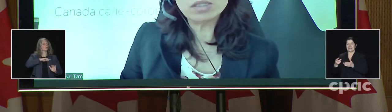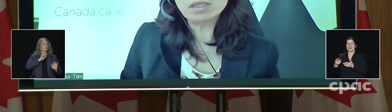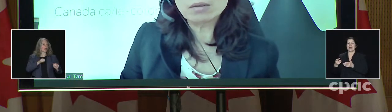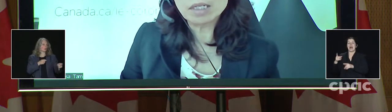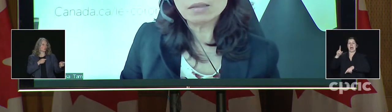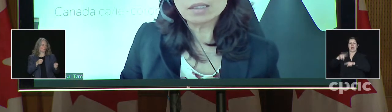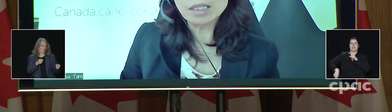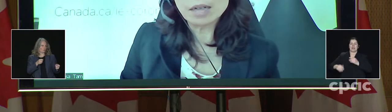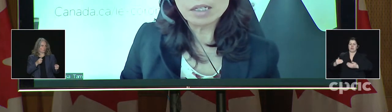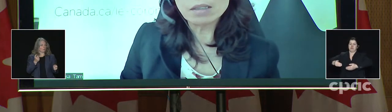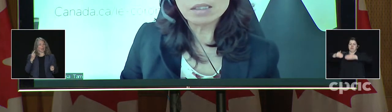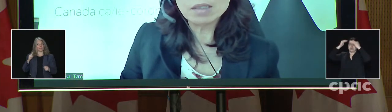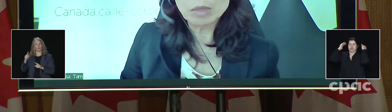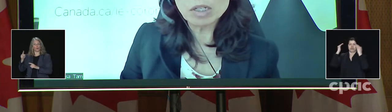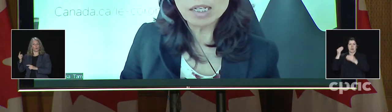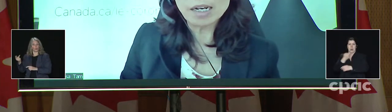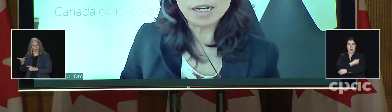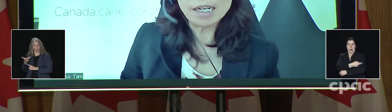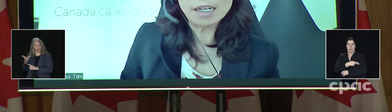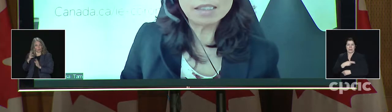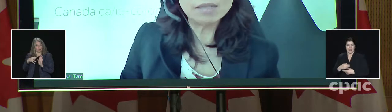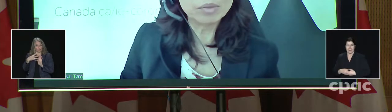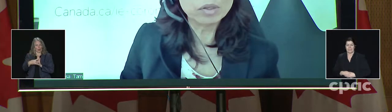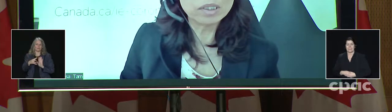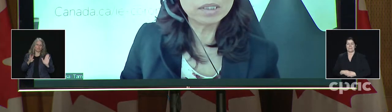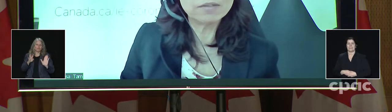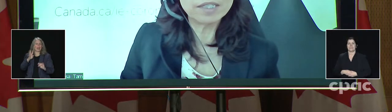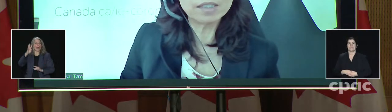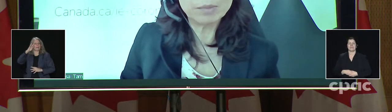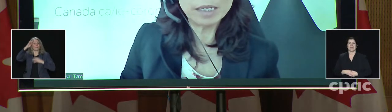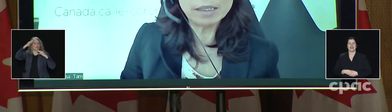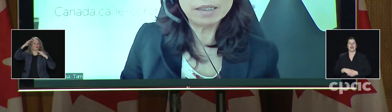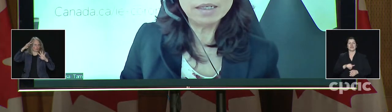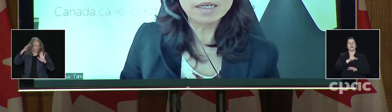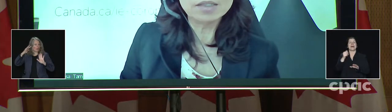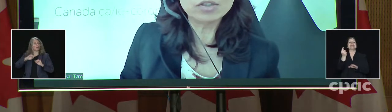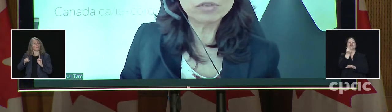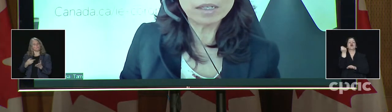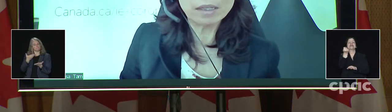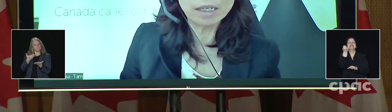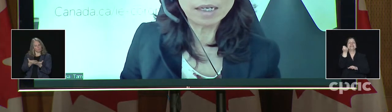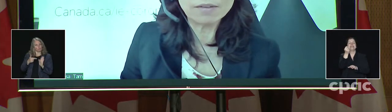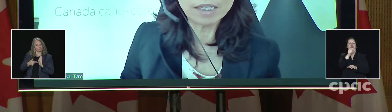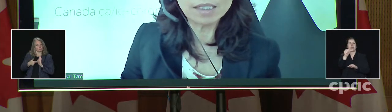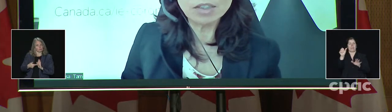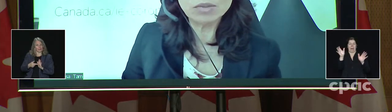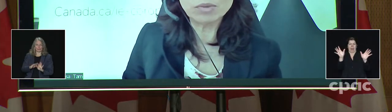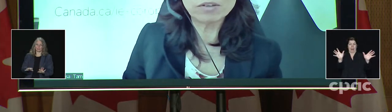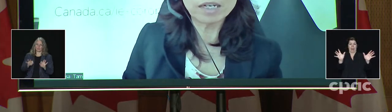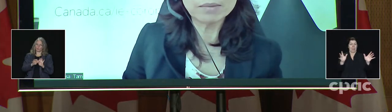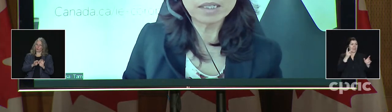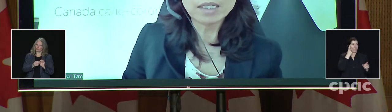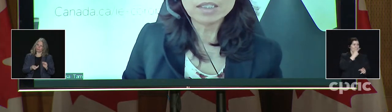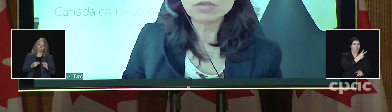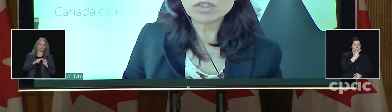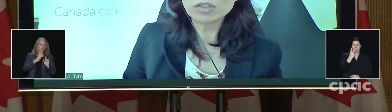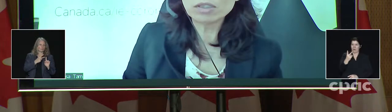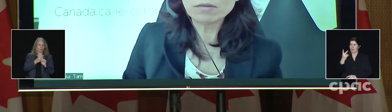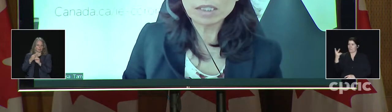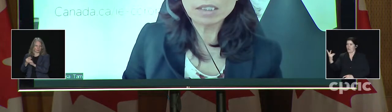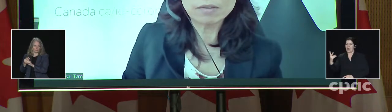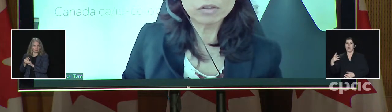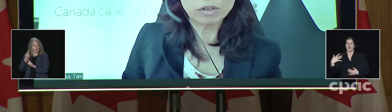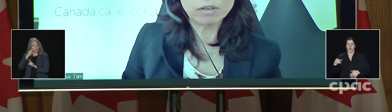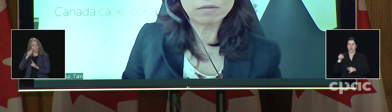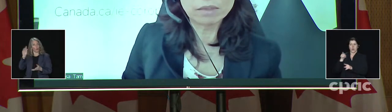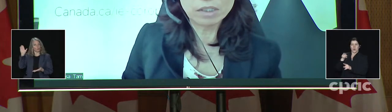are just theoretical scenarios, this modeling highlights the importance of expanding and strengthening our vaccination programs to reduce the